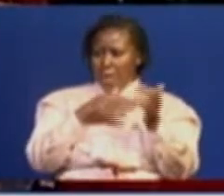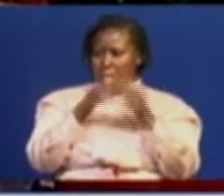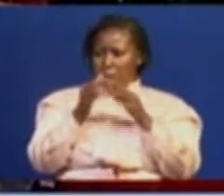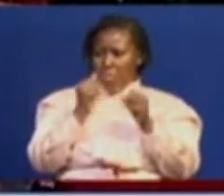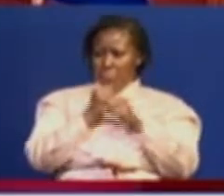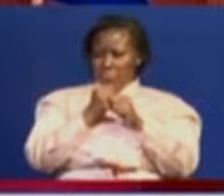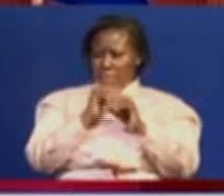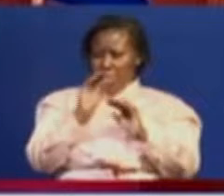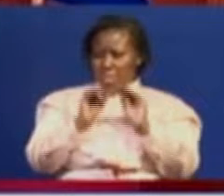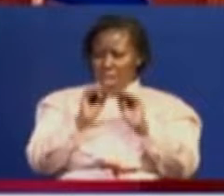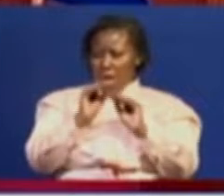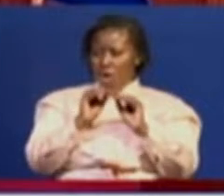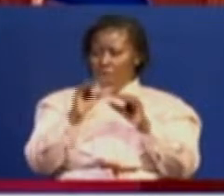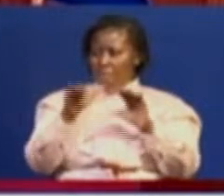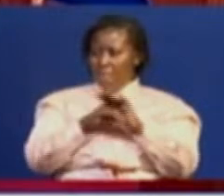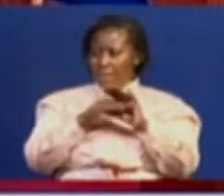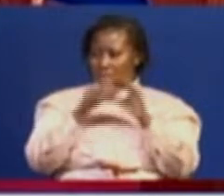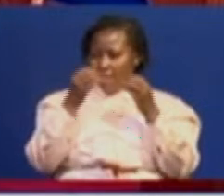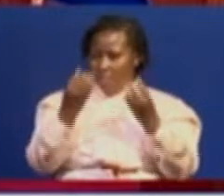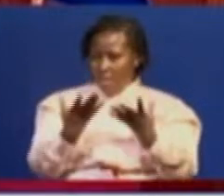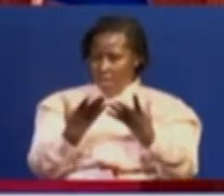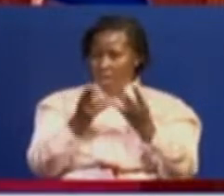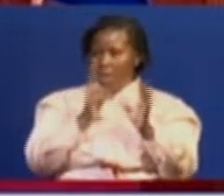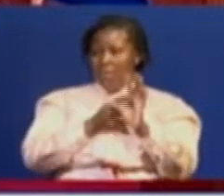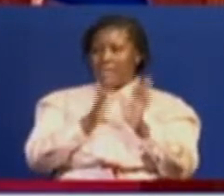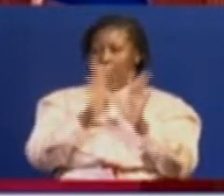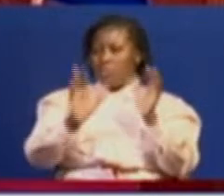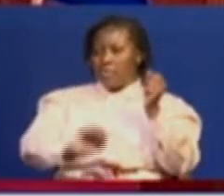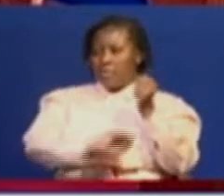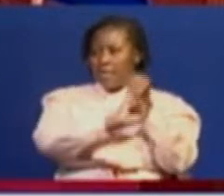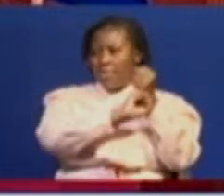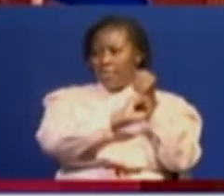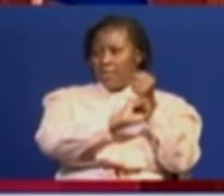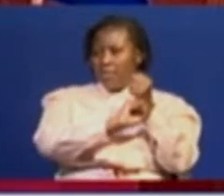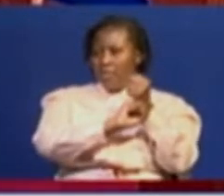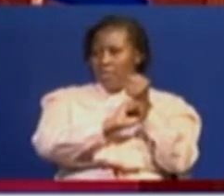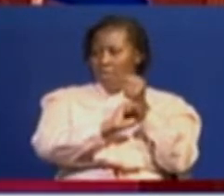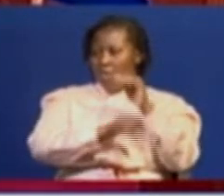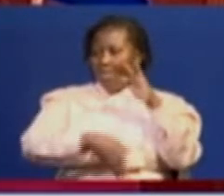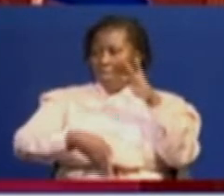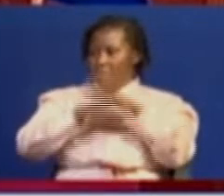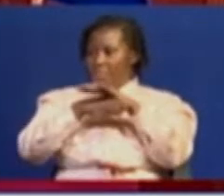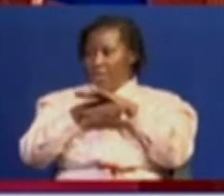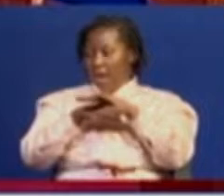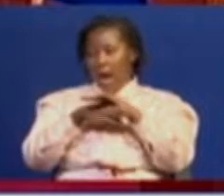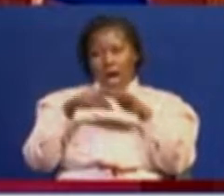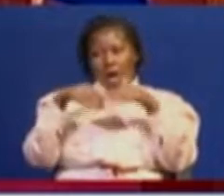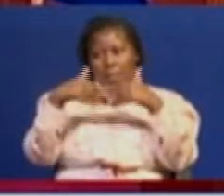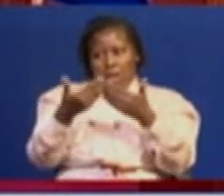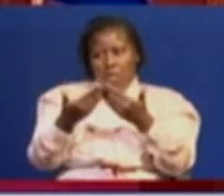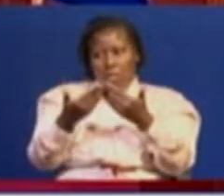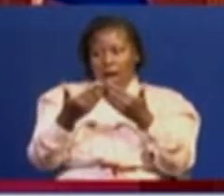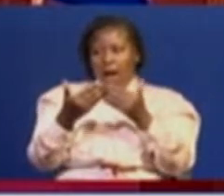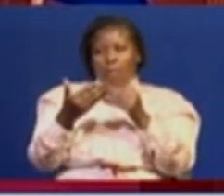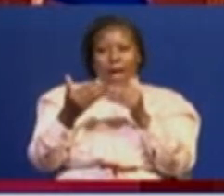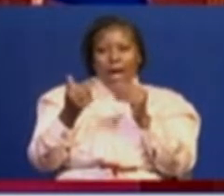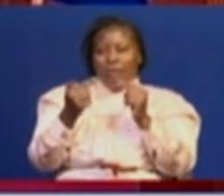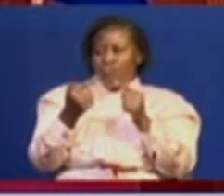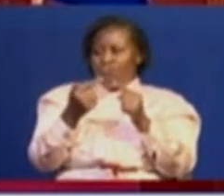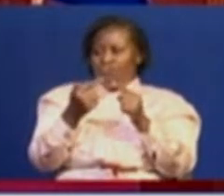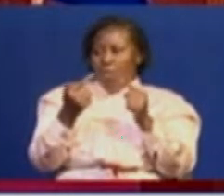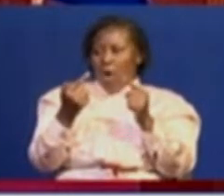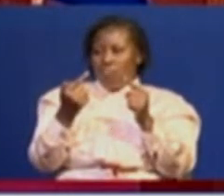you did an analysis of how many members of the public were in support of the impeachment and how many were against the